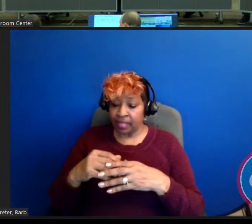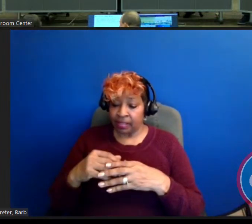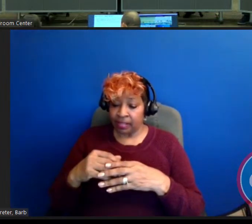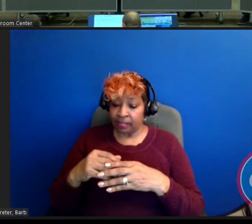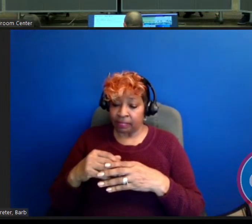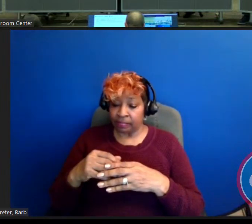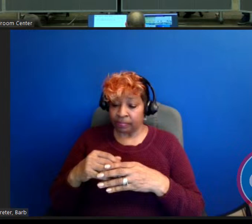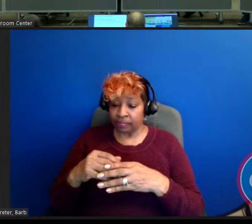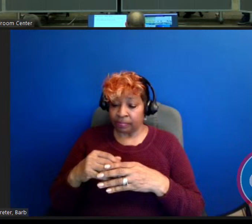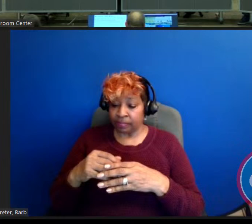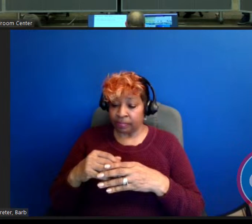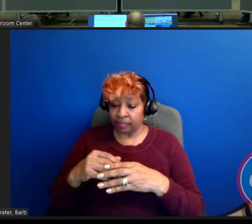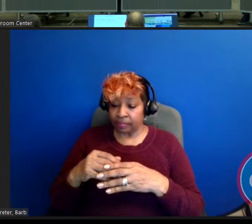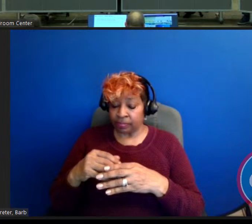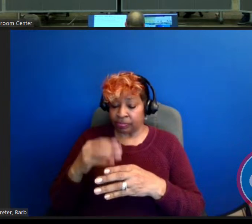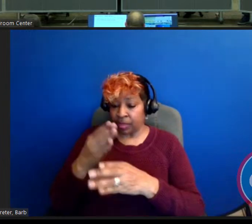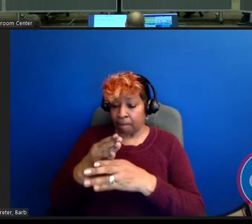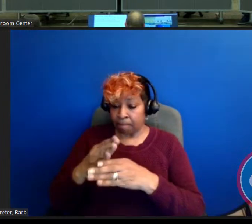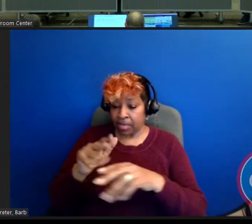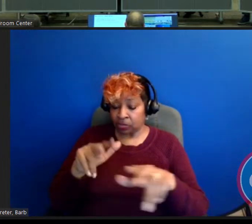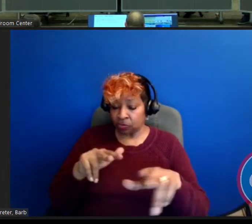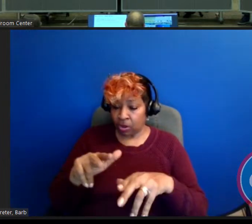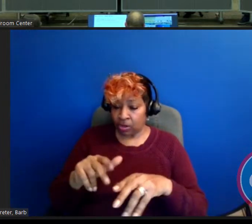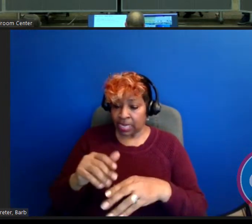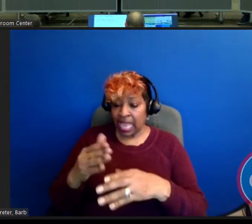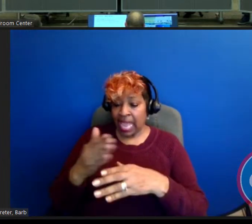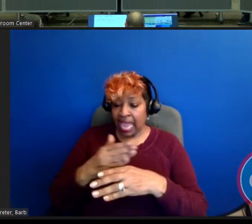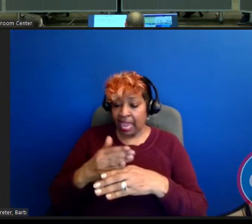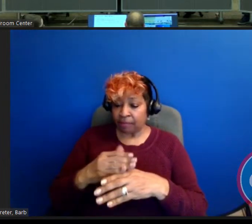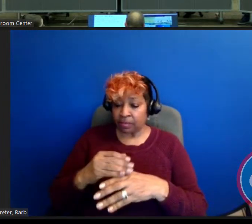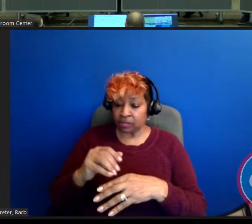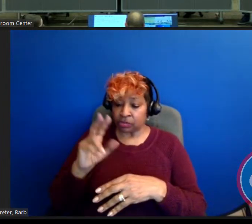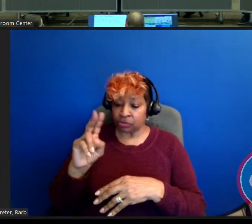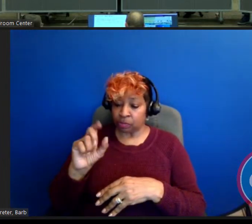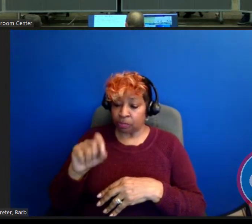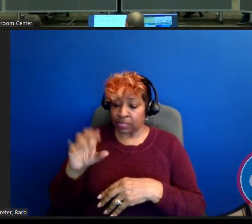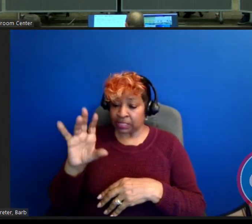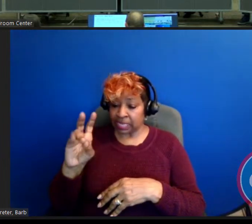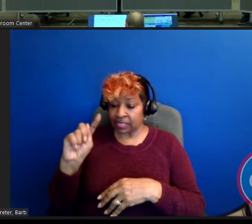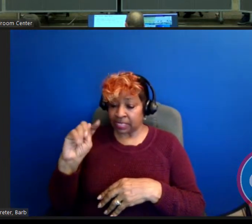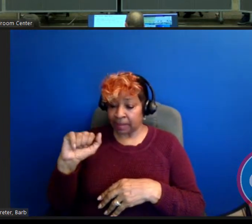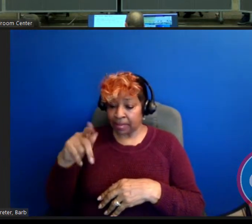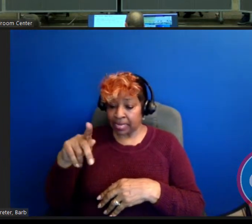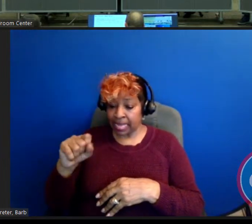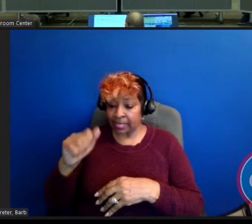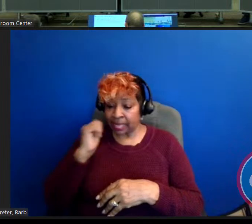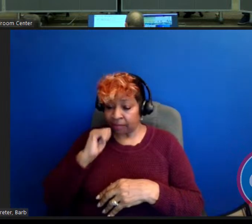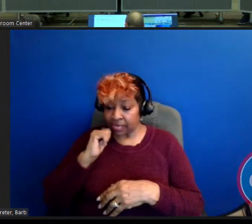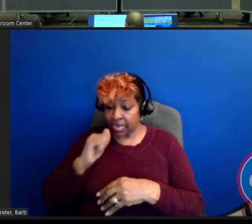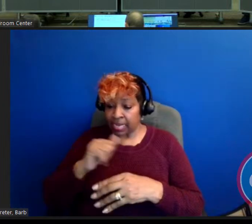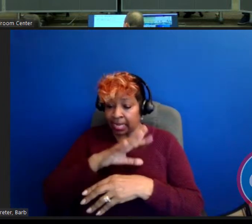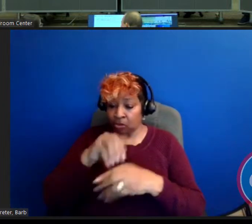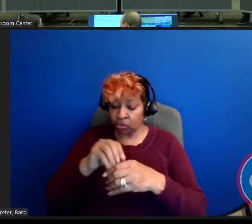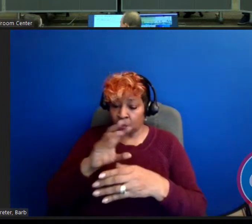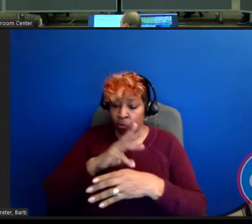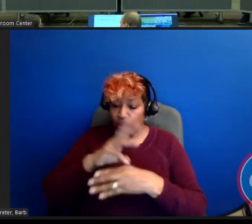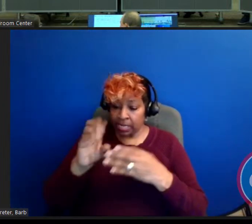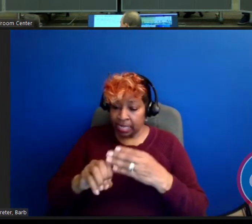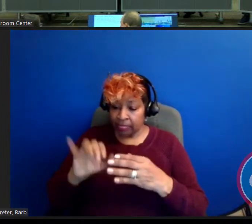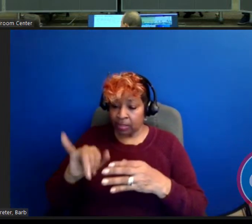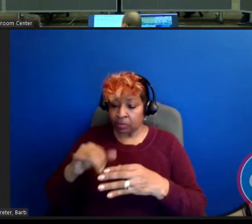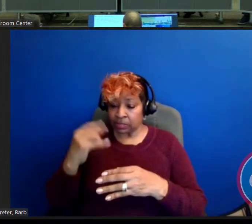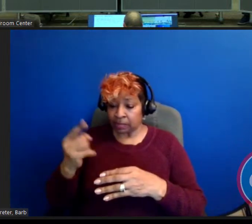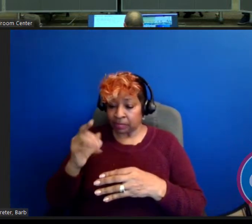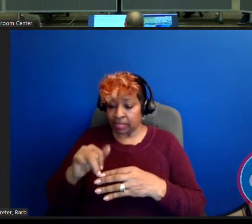Quite a lot. He has an average of 2.7 taps per day, including weekends for the last. Wow. Just something that was calculated and put on his